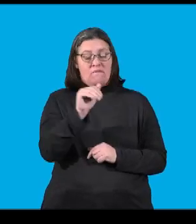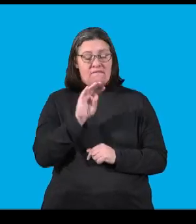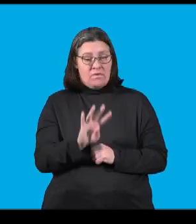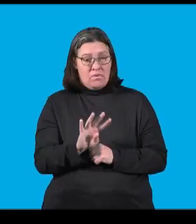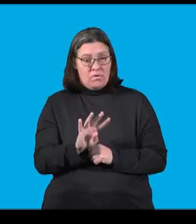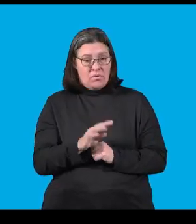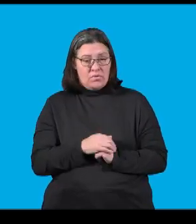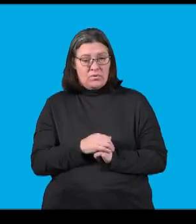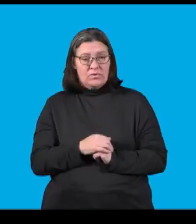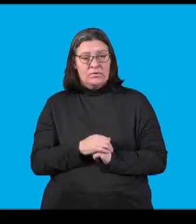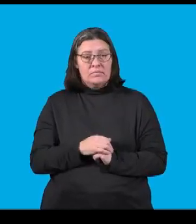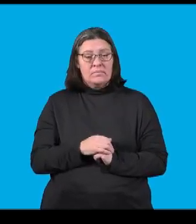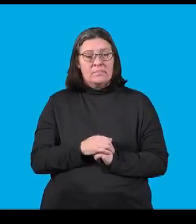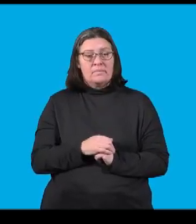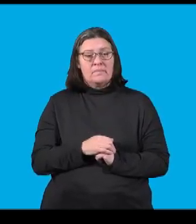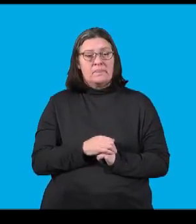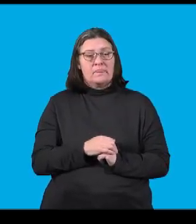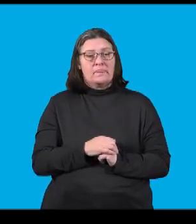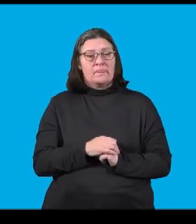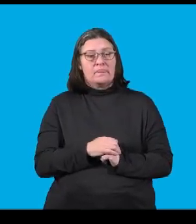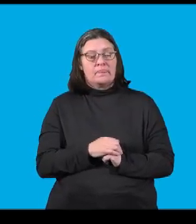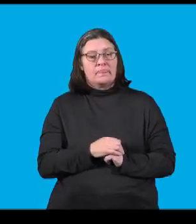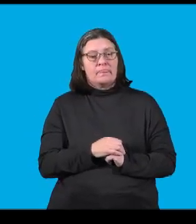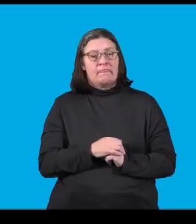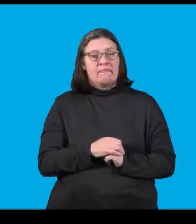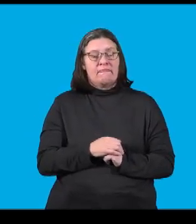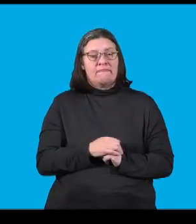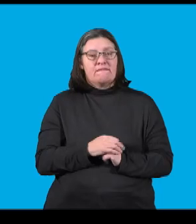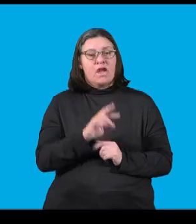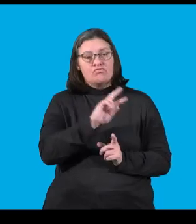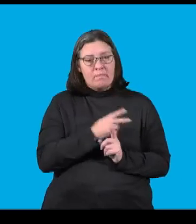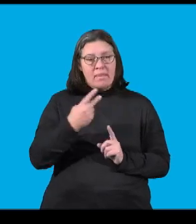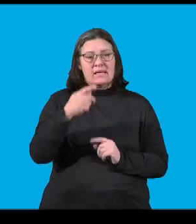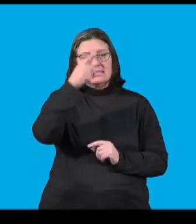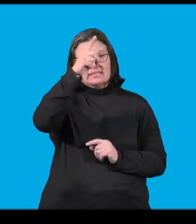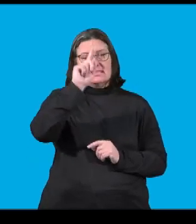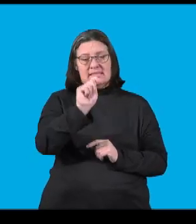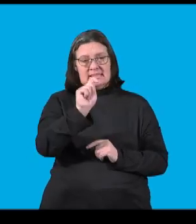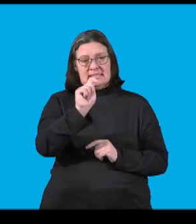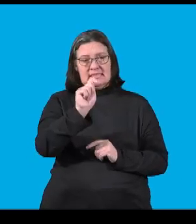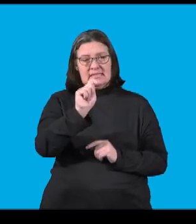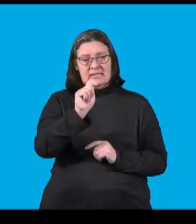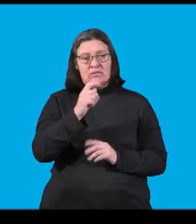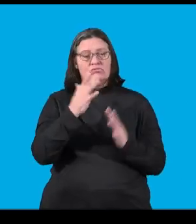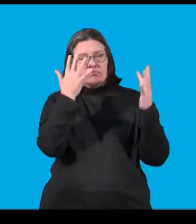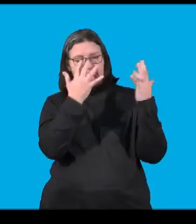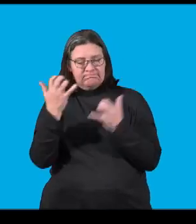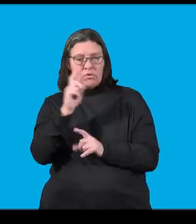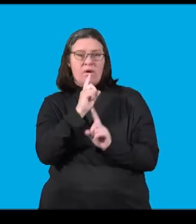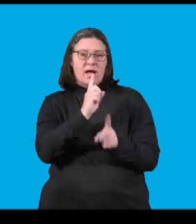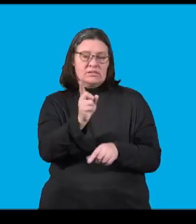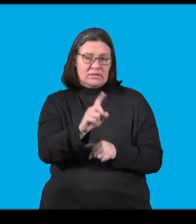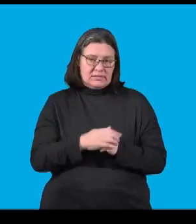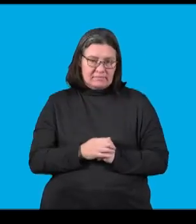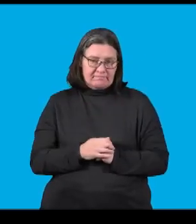take the 3 over 4, or the h of t, the function value, take the 3 over 4 and replace the t in there to